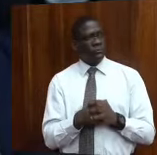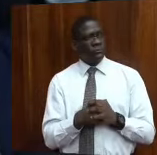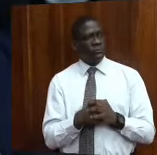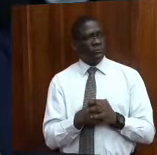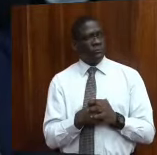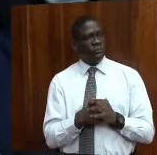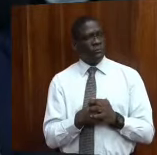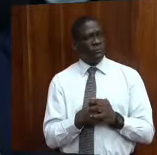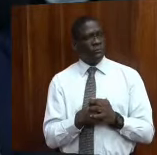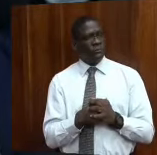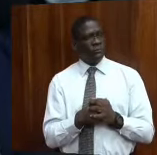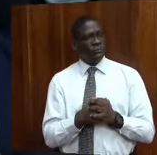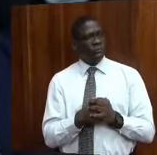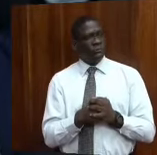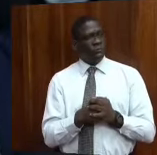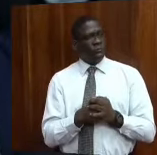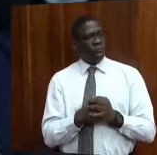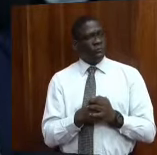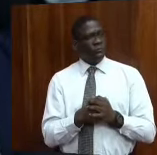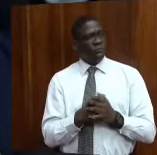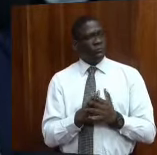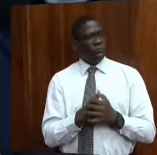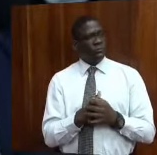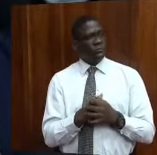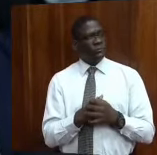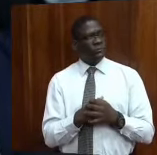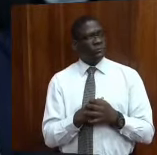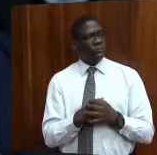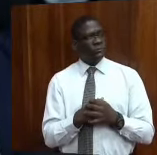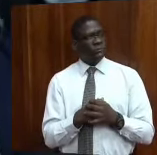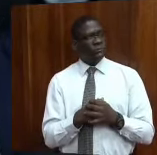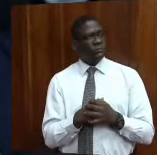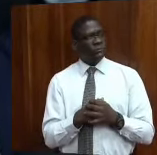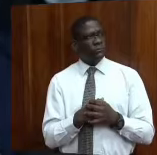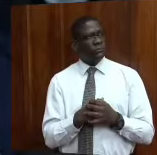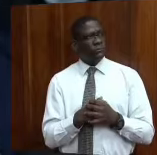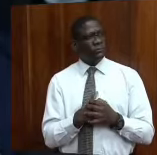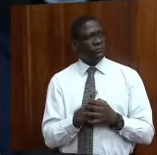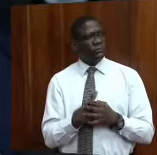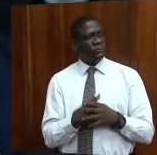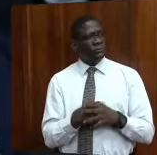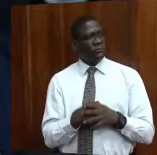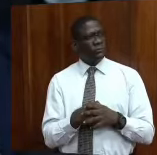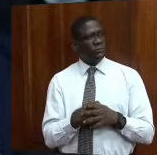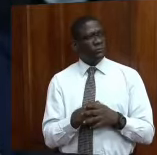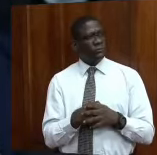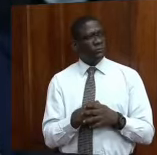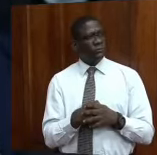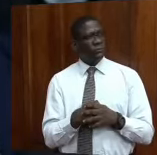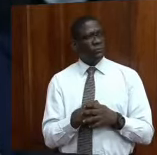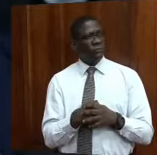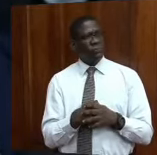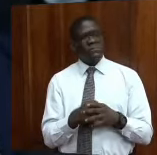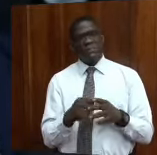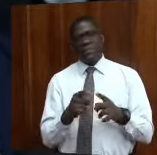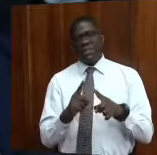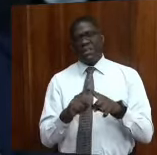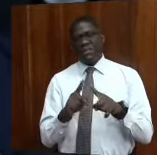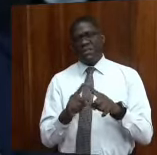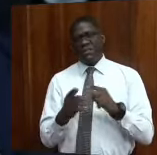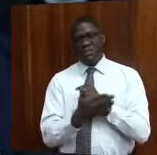tax practices. As such, it publishes a list of non-cooperative tax jurisdictions twice a